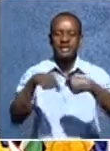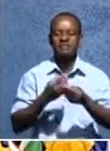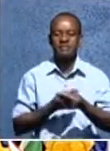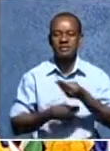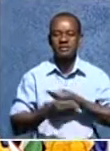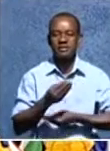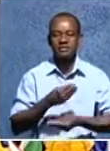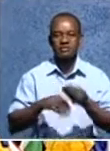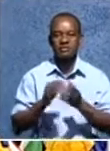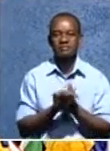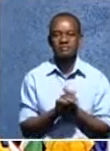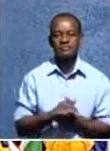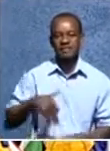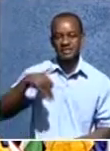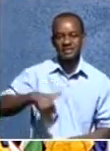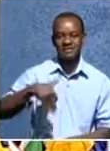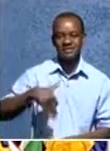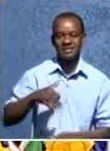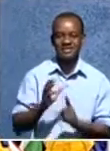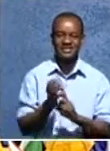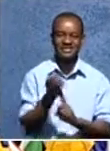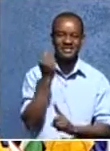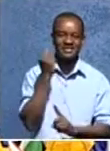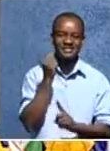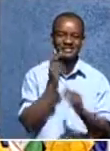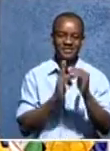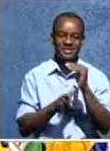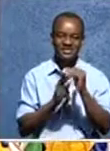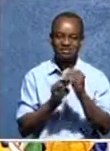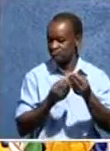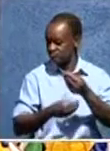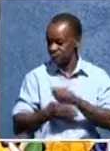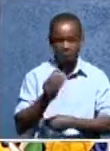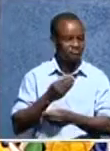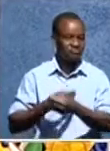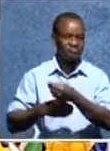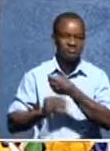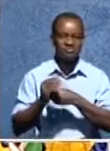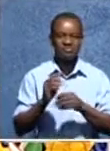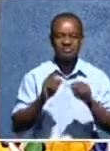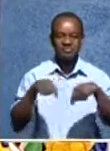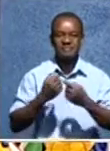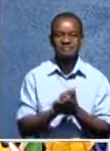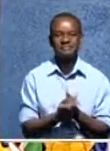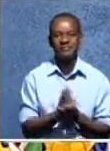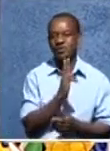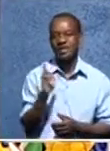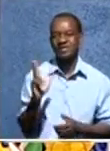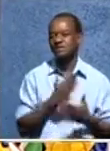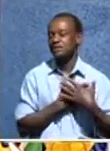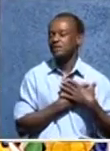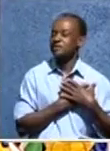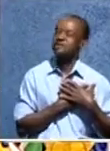with splendid success in terms of selling Namibia abroad and as one of the desired destinations. But we have